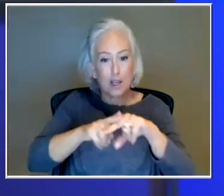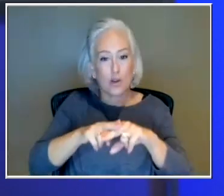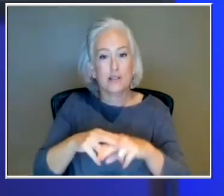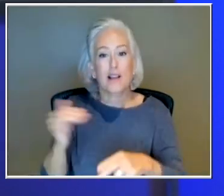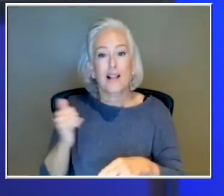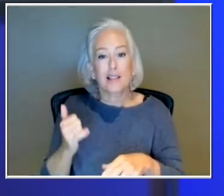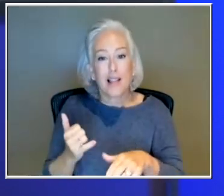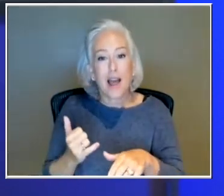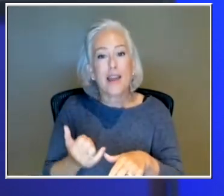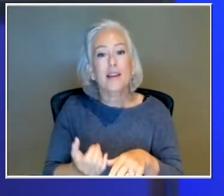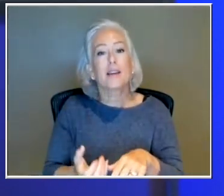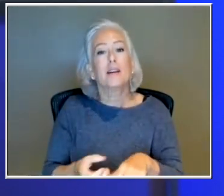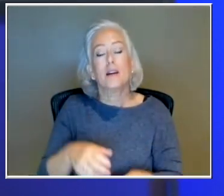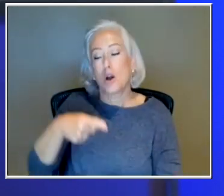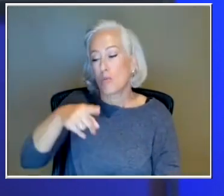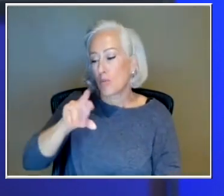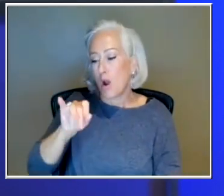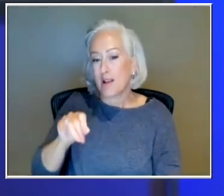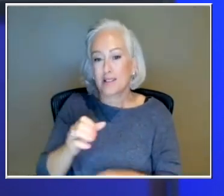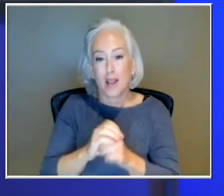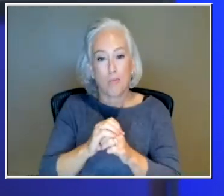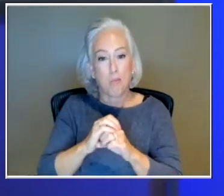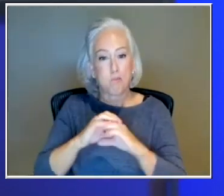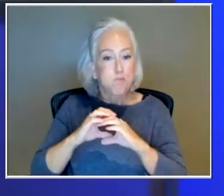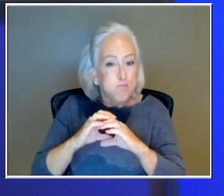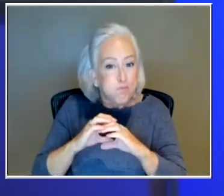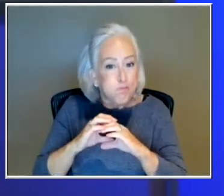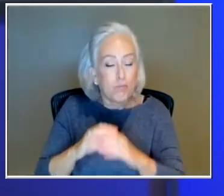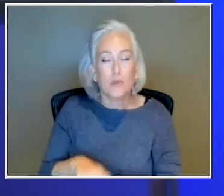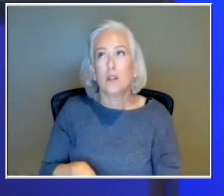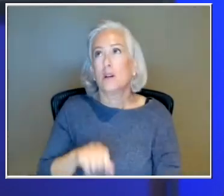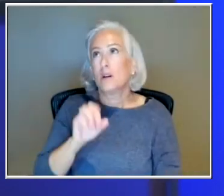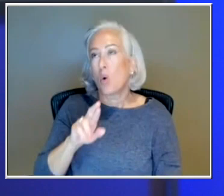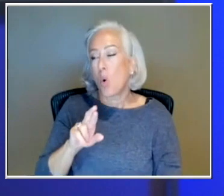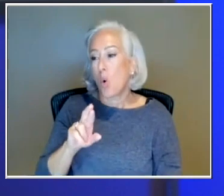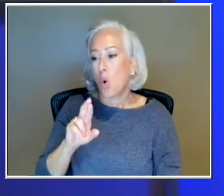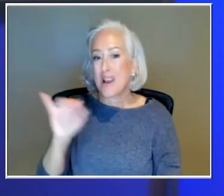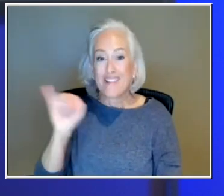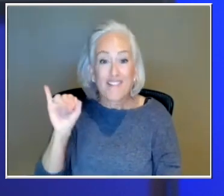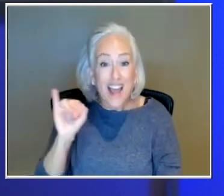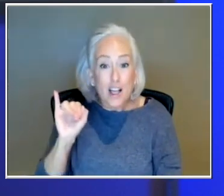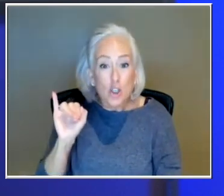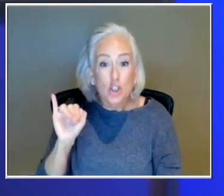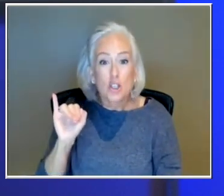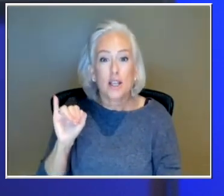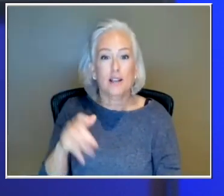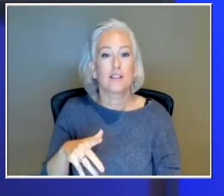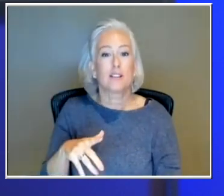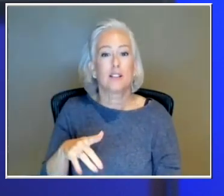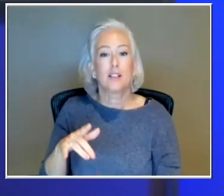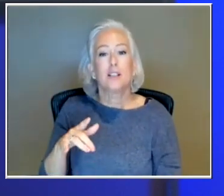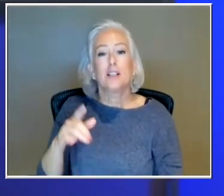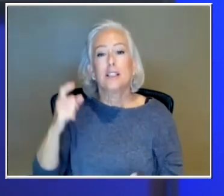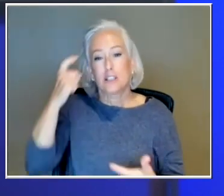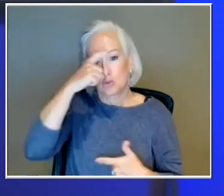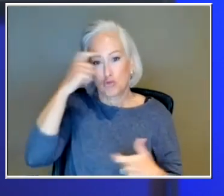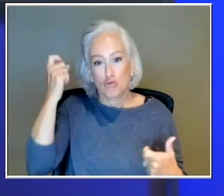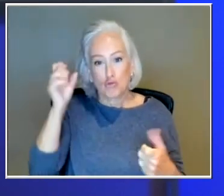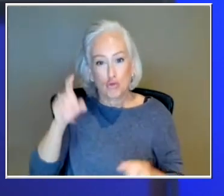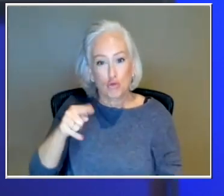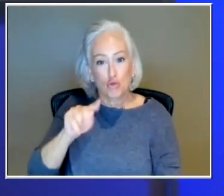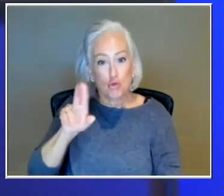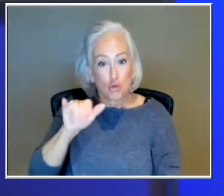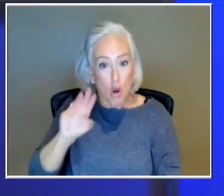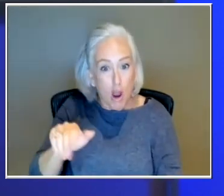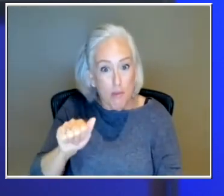prostate infections, people who go through trauma, their PSAs can be high. Interestingly, and I know we're going to mention COVID later in the show,